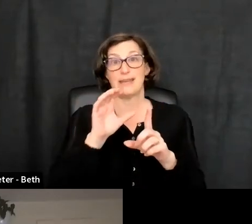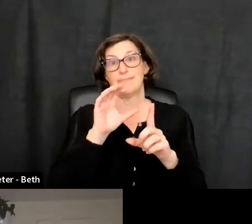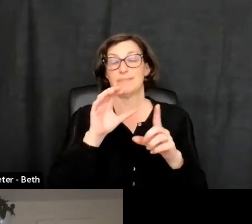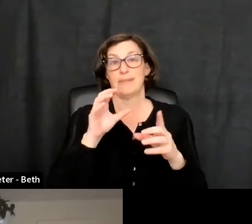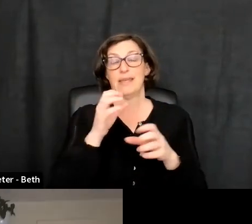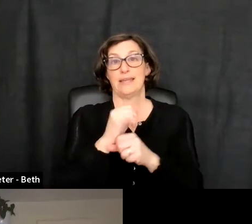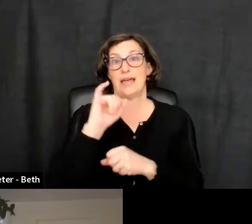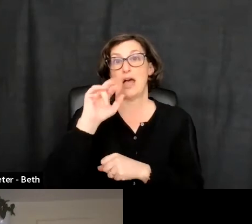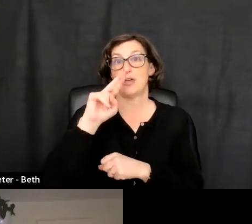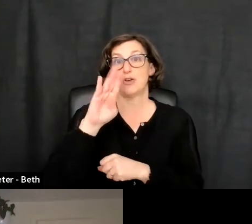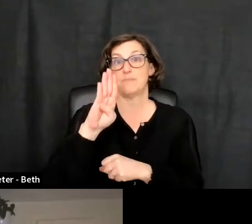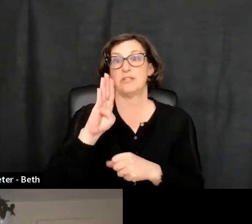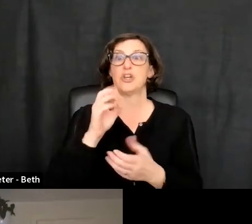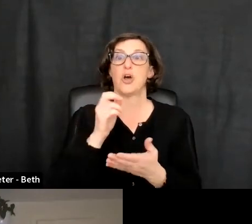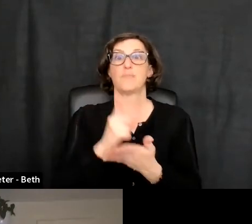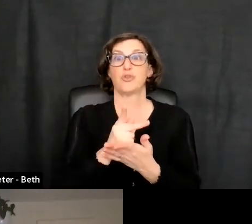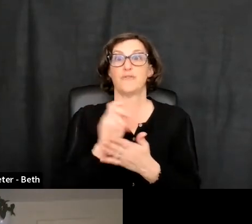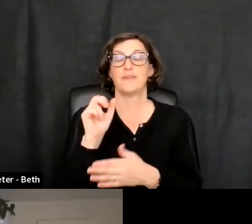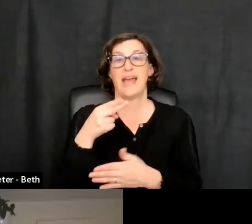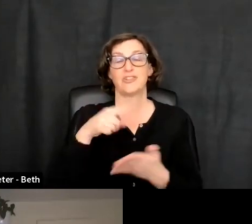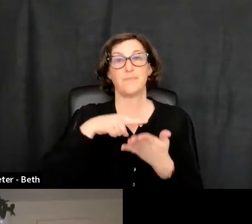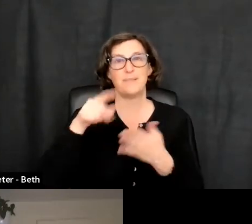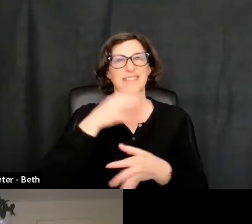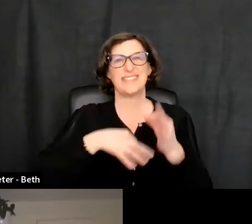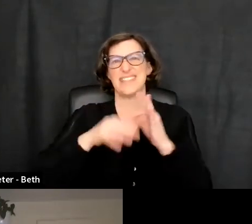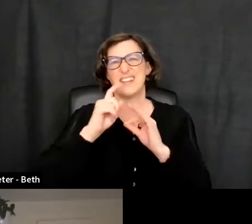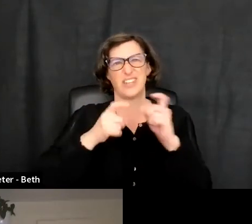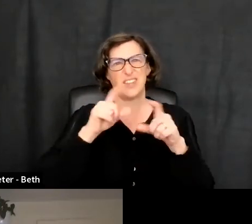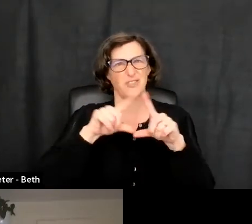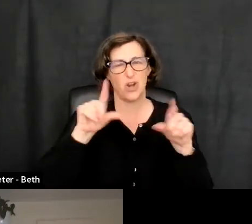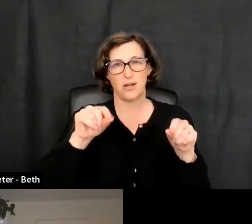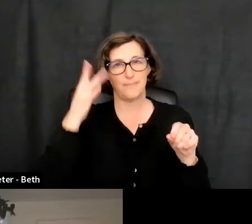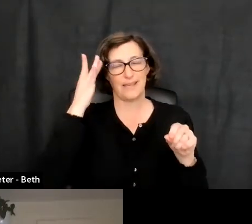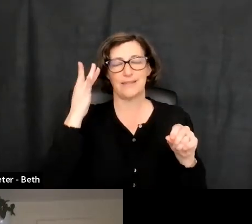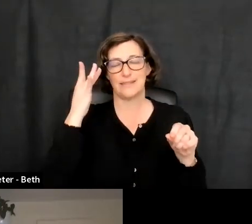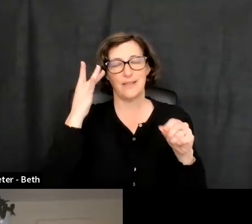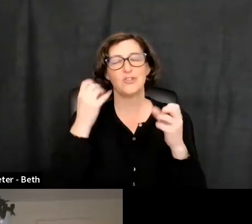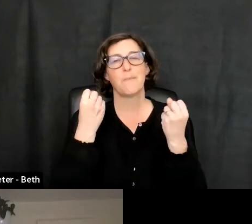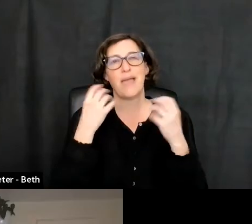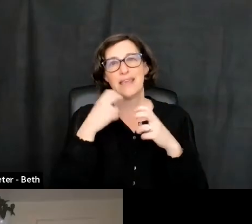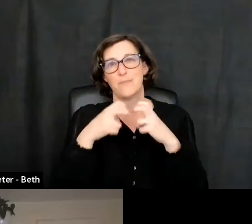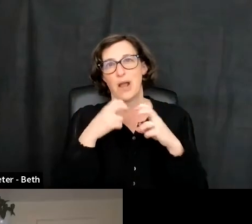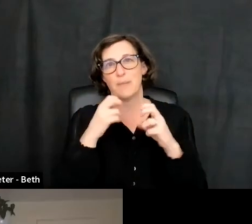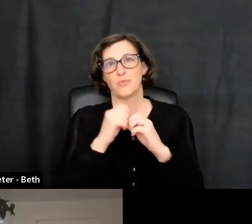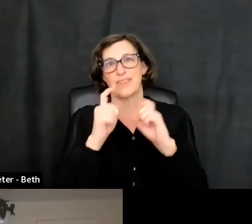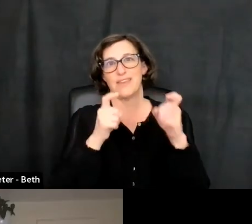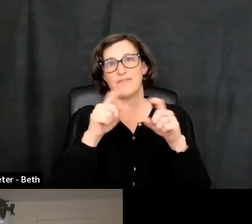approve cash payments instead of gift cards, because as Caty can talk about, there's a lot of problems with gift cards.